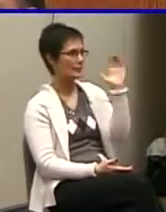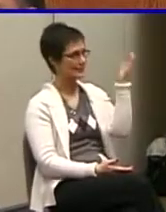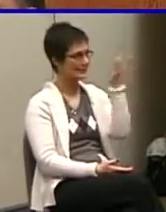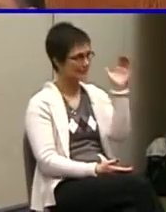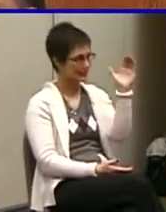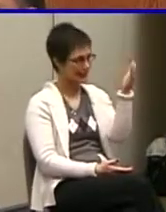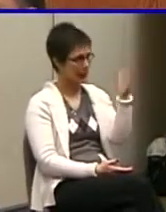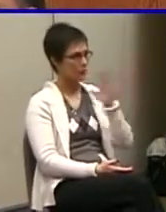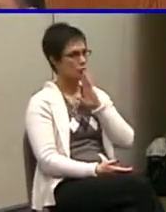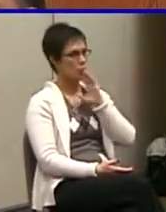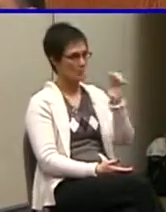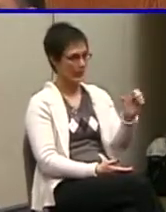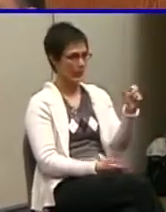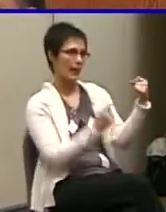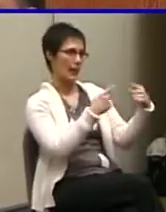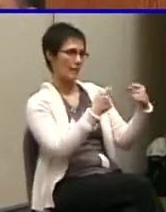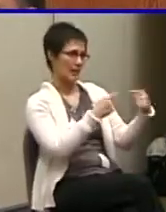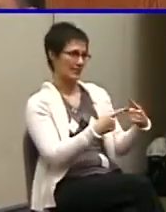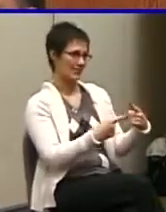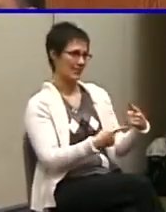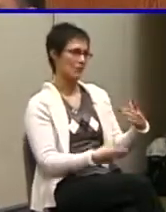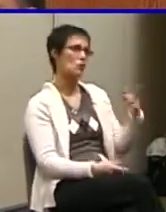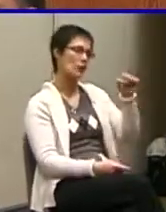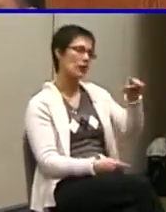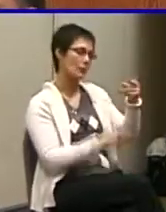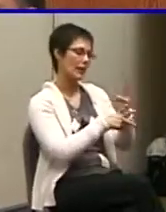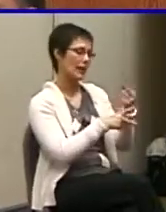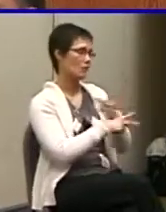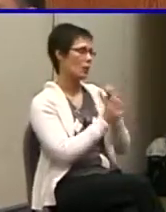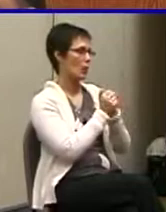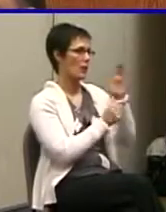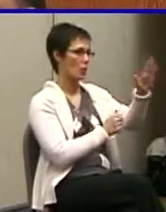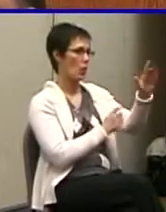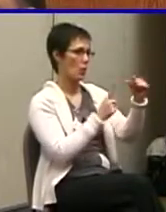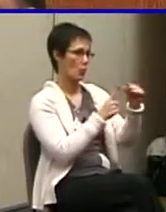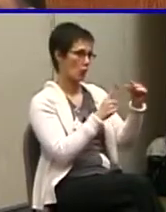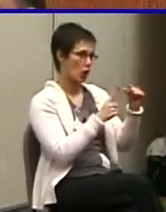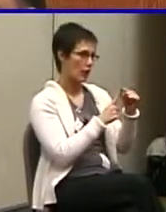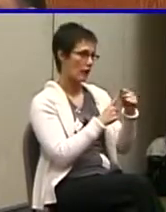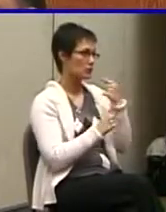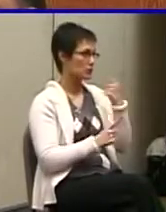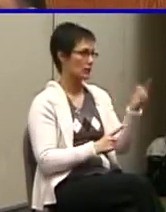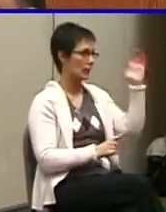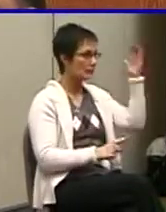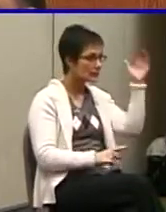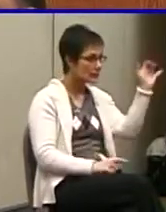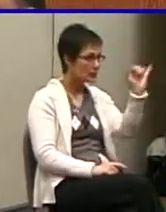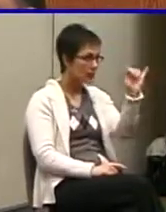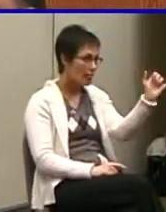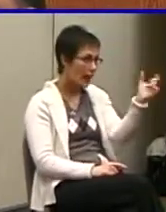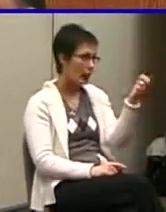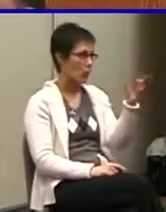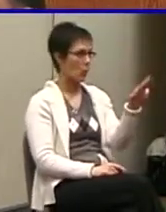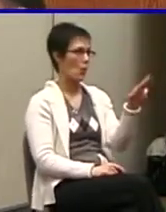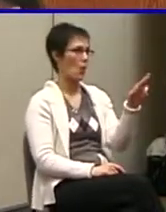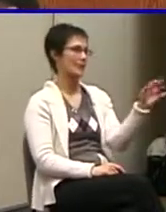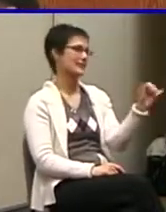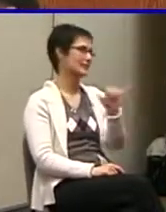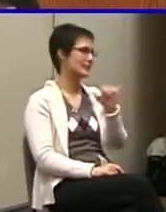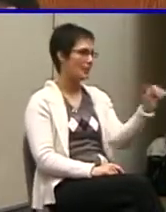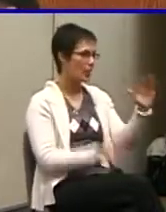most cases to say they have this or that. You want to be very careful with the wording. You say it seems like something or similar to a child